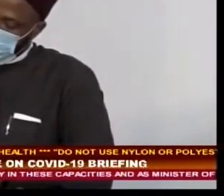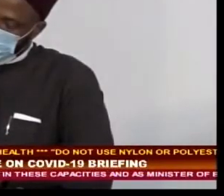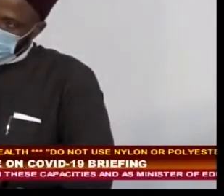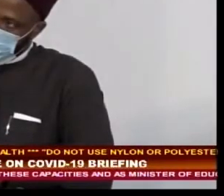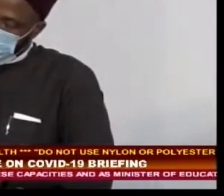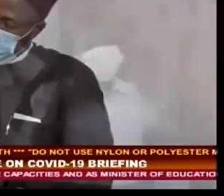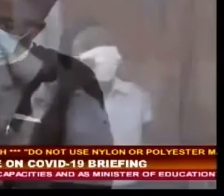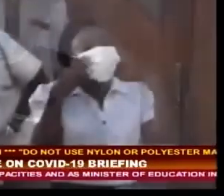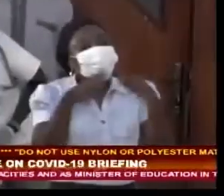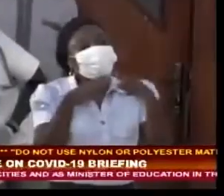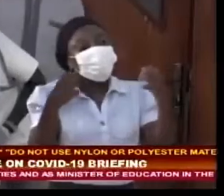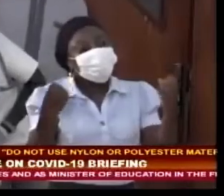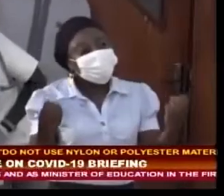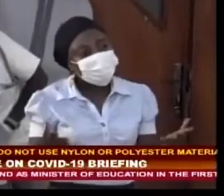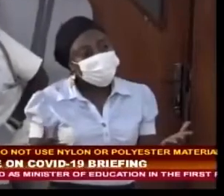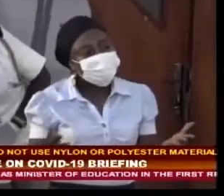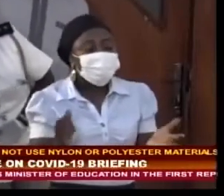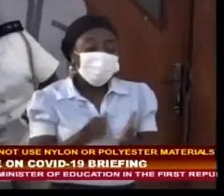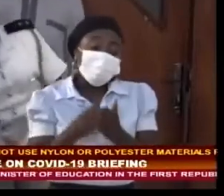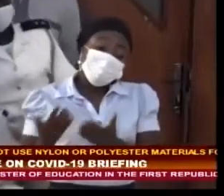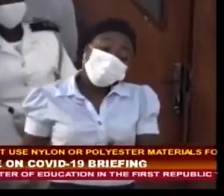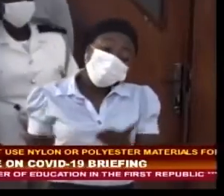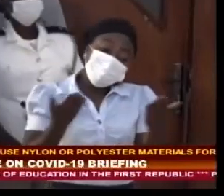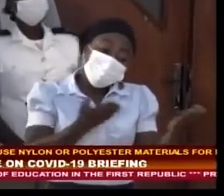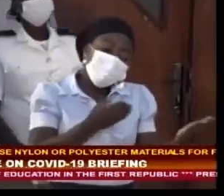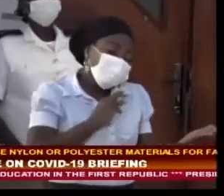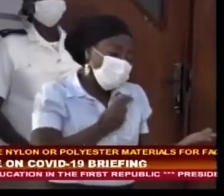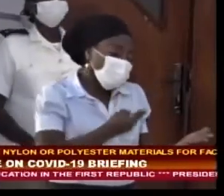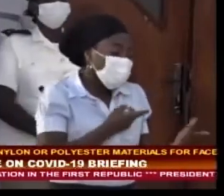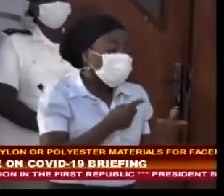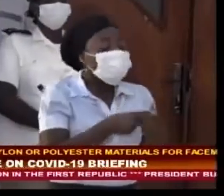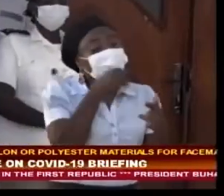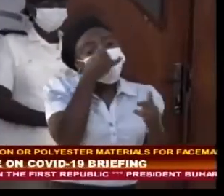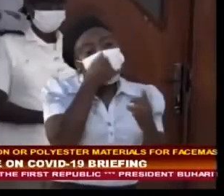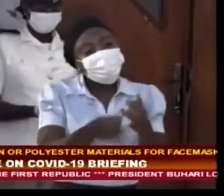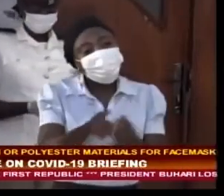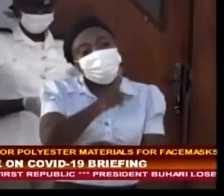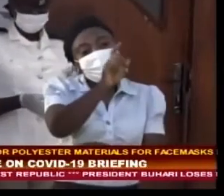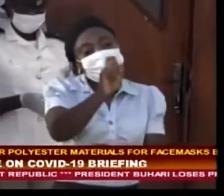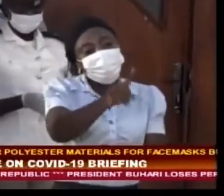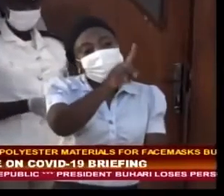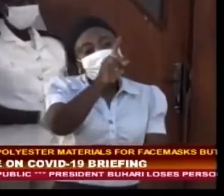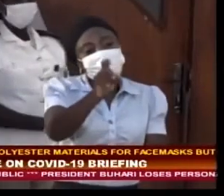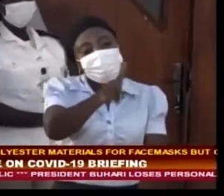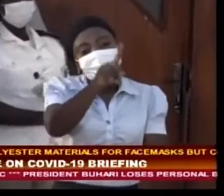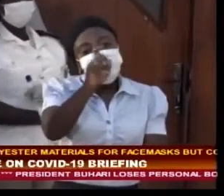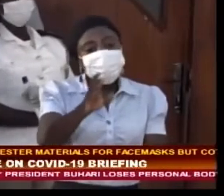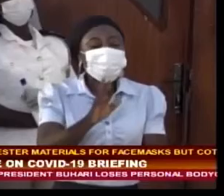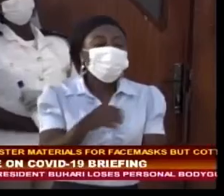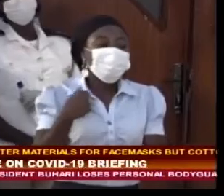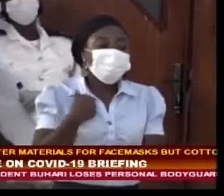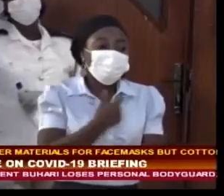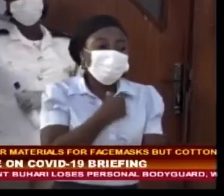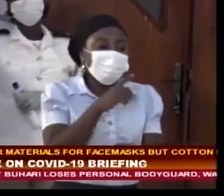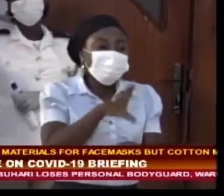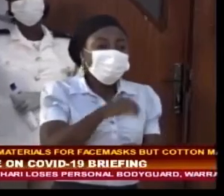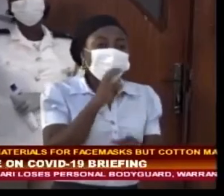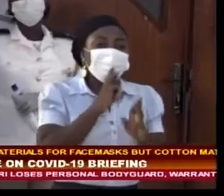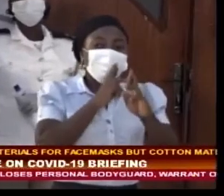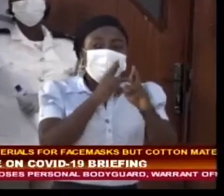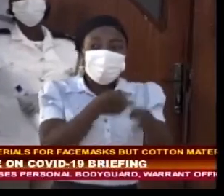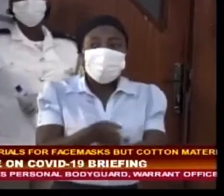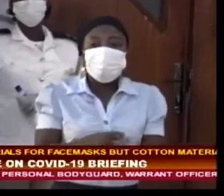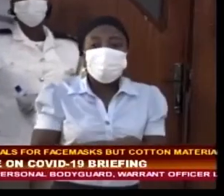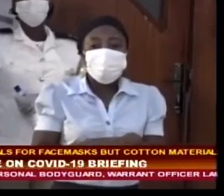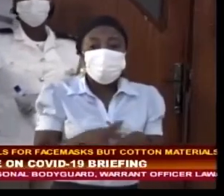Thank you very much. That brings us to the end of the questions. We shall now take the